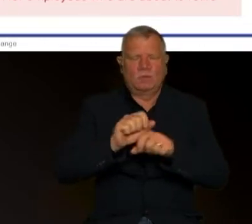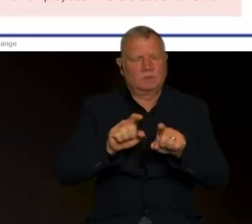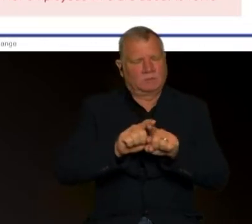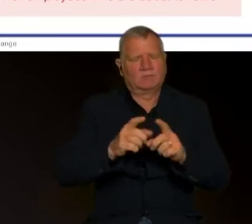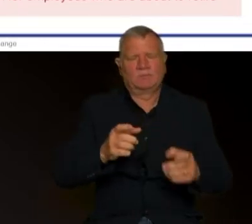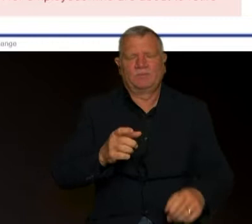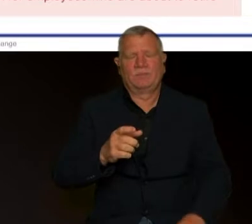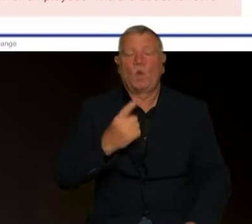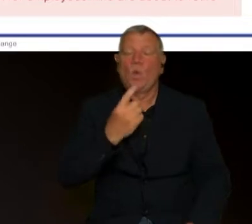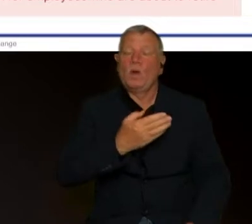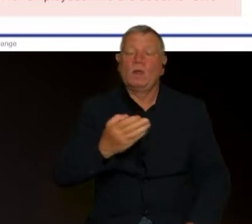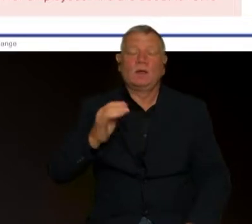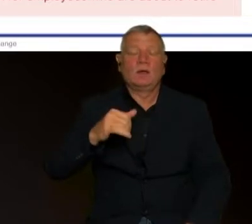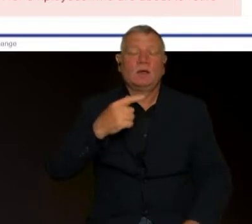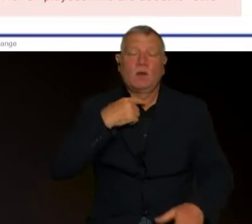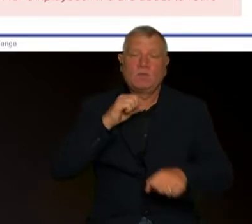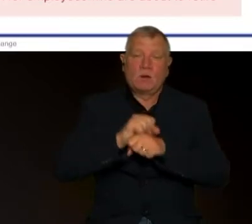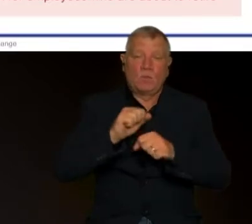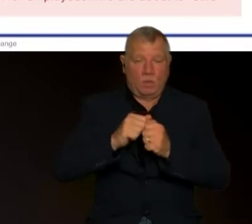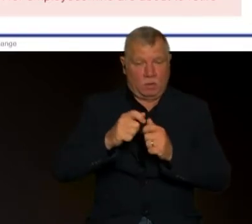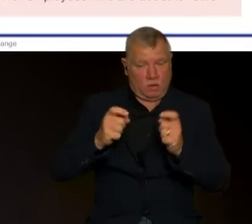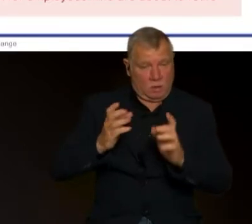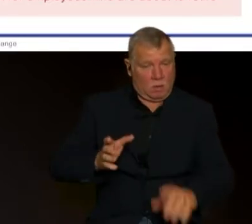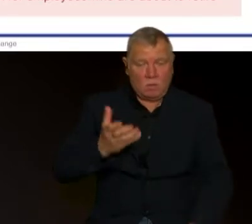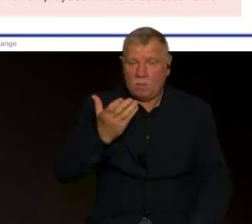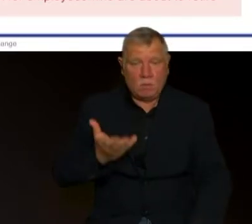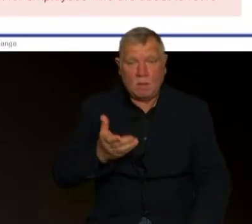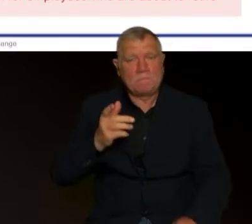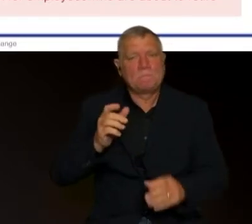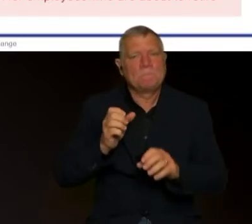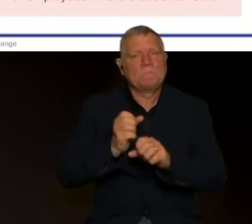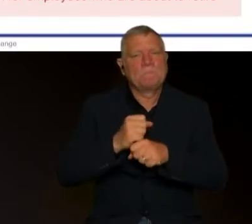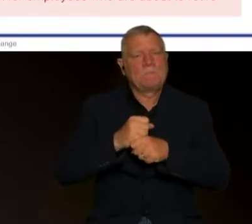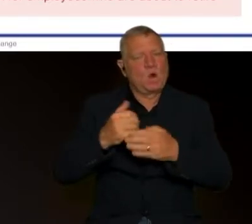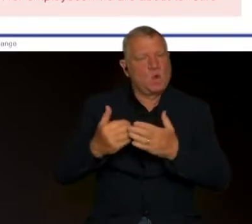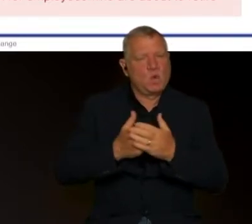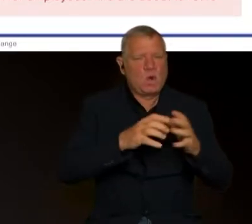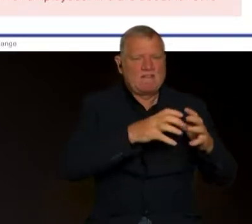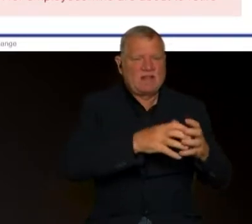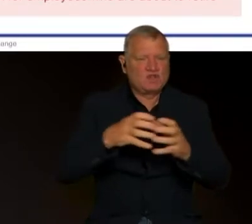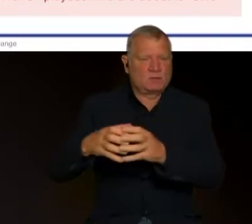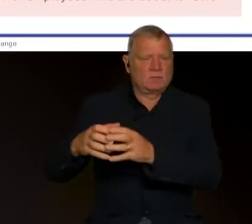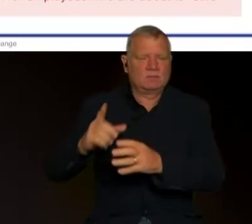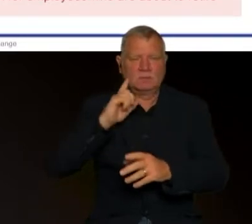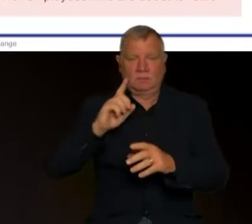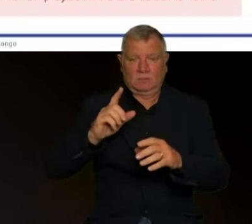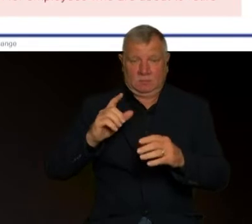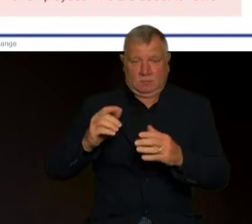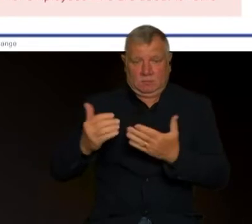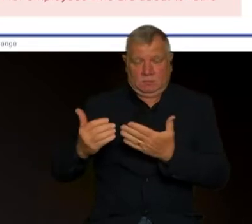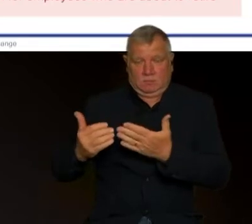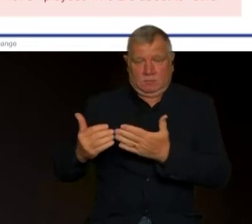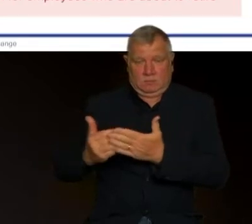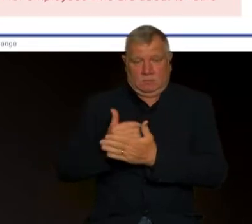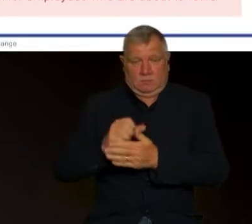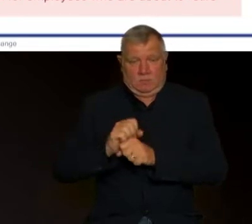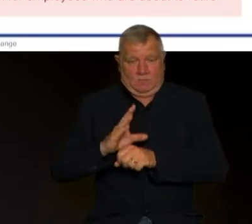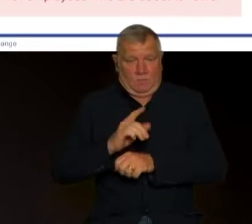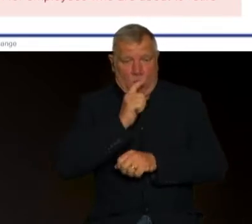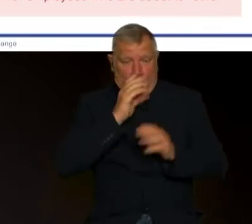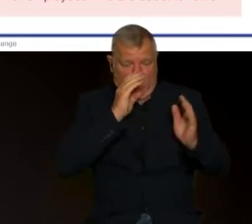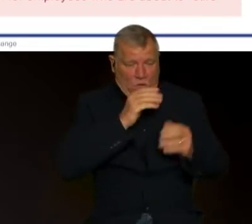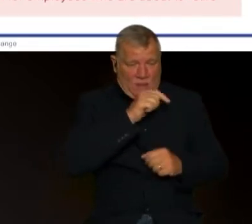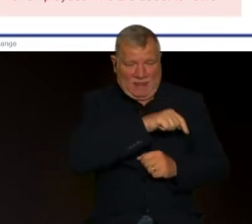because everybody was working on the same thing. So one of the things that we addressed with the director is that new divisions were created. Some employees were moved